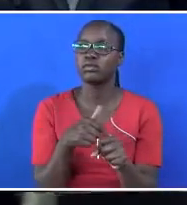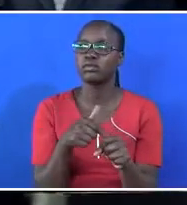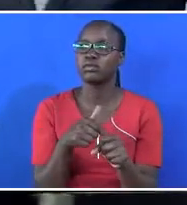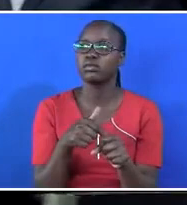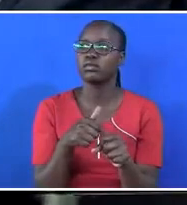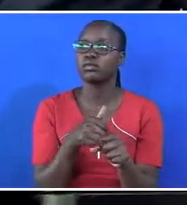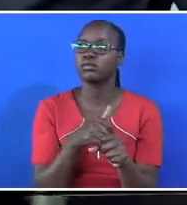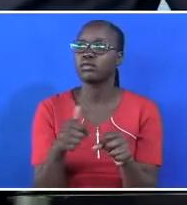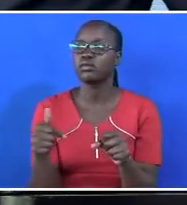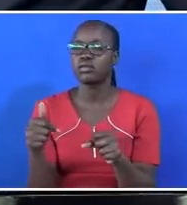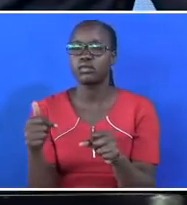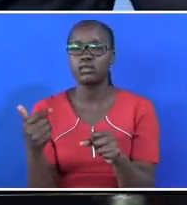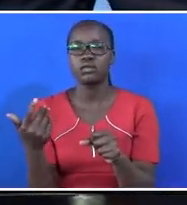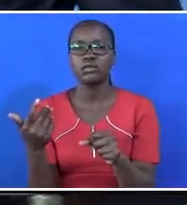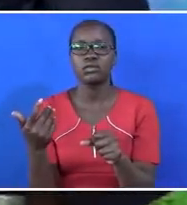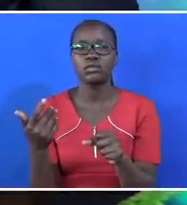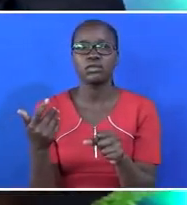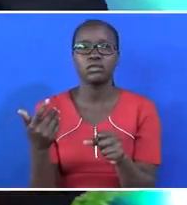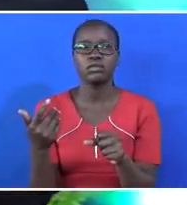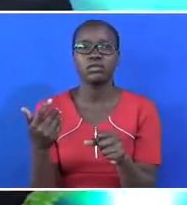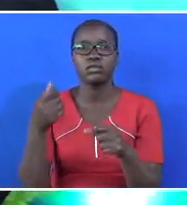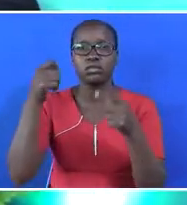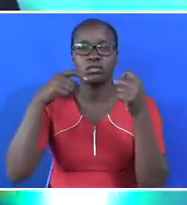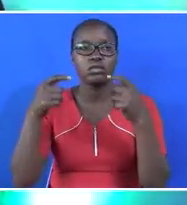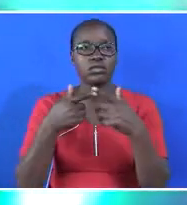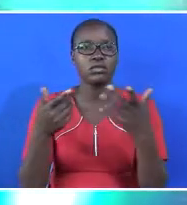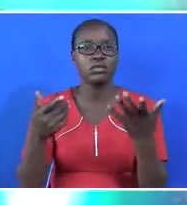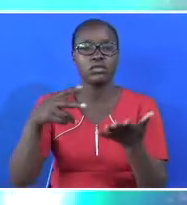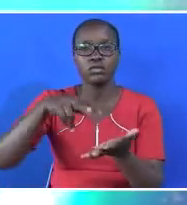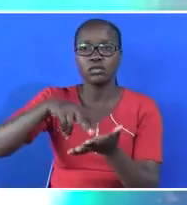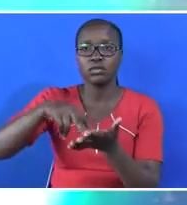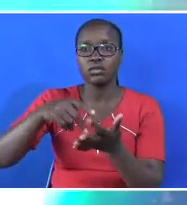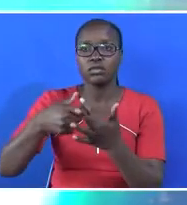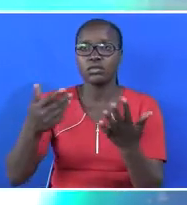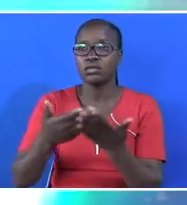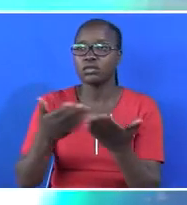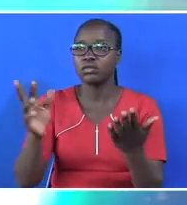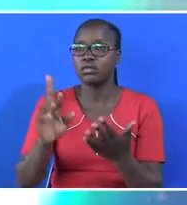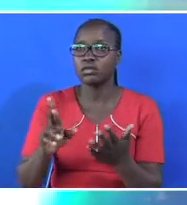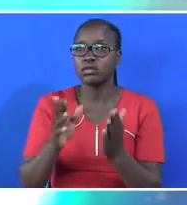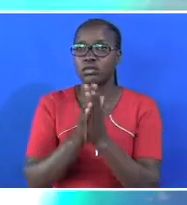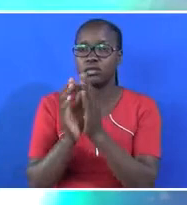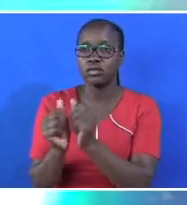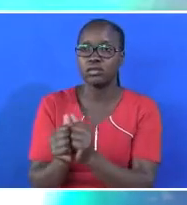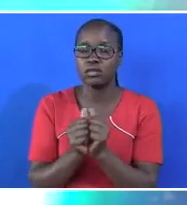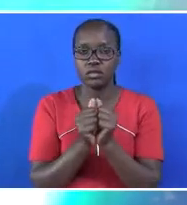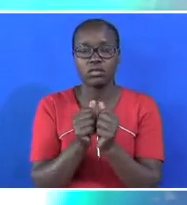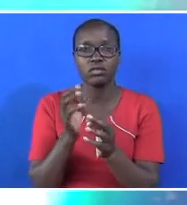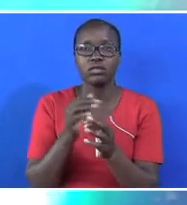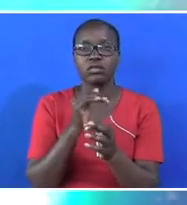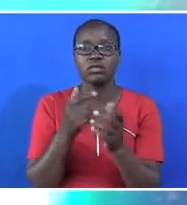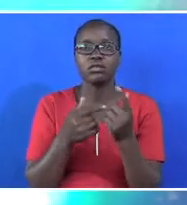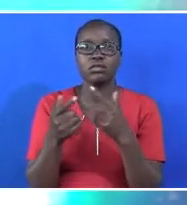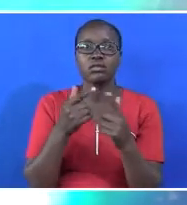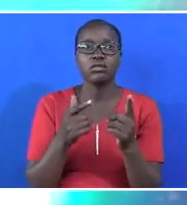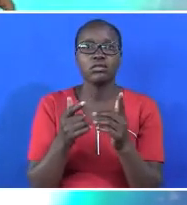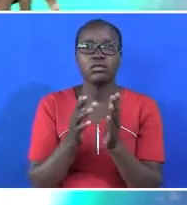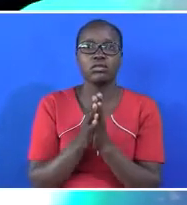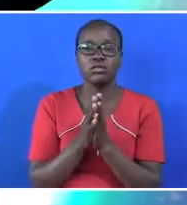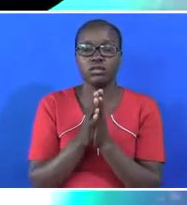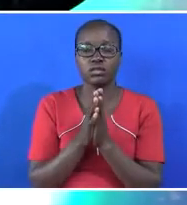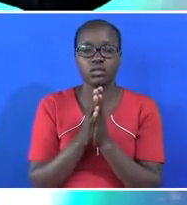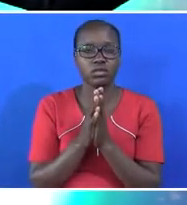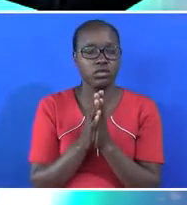of us rise on our feet where you are so that we can pray together with you. If you're not planning on coming, I want you to bow your